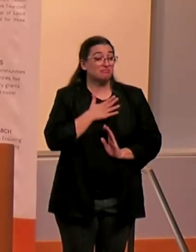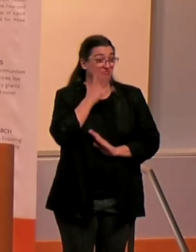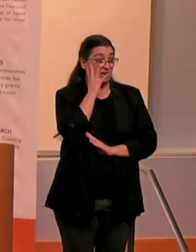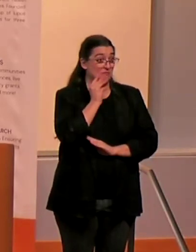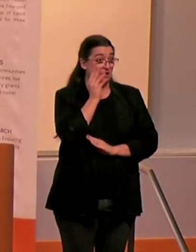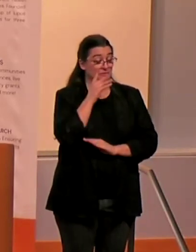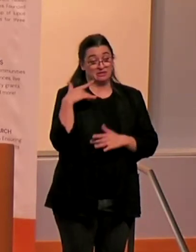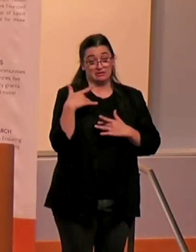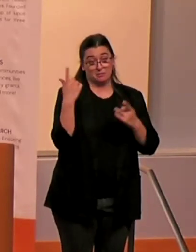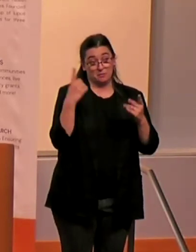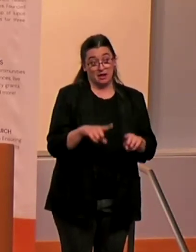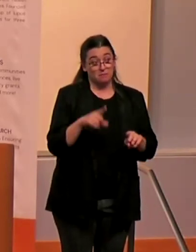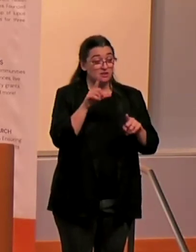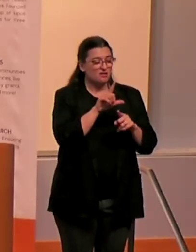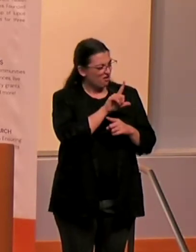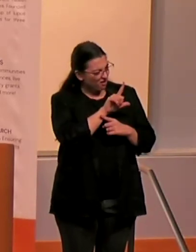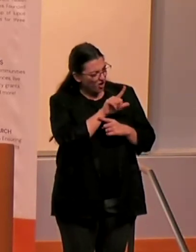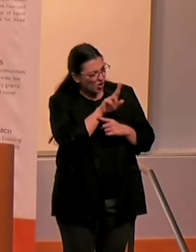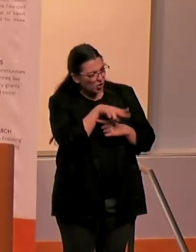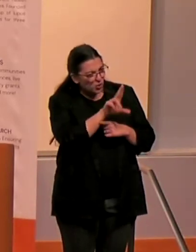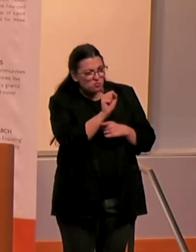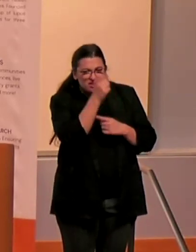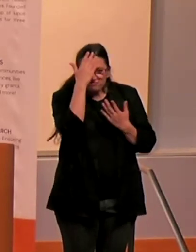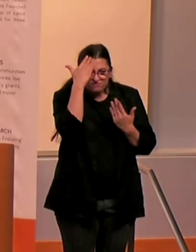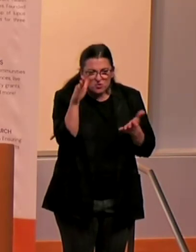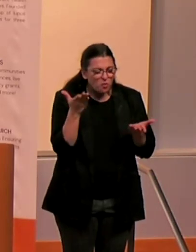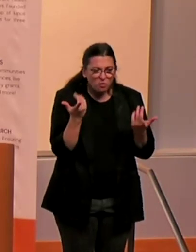most, if they don't know what that is, they do ask, and they are